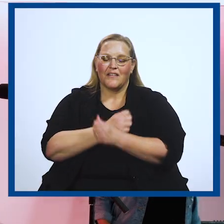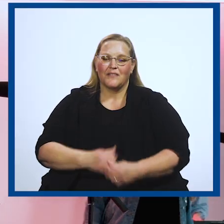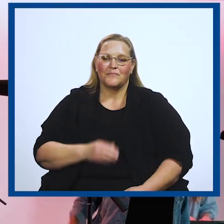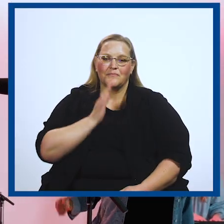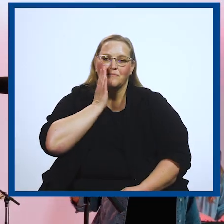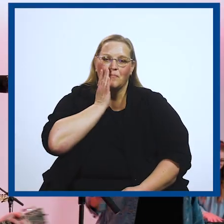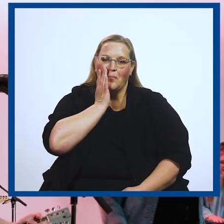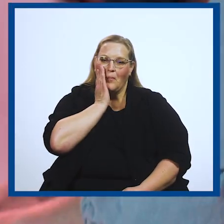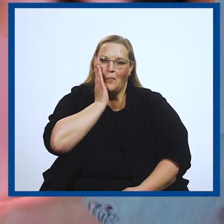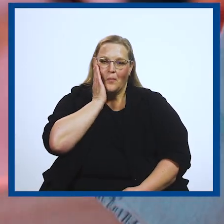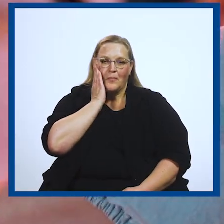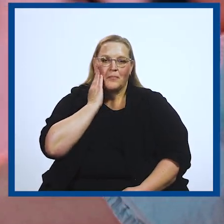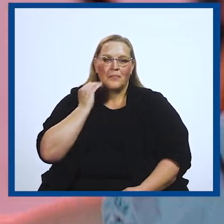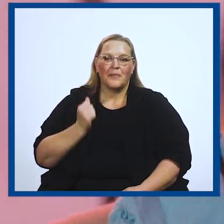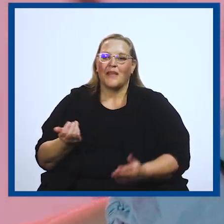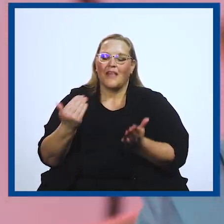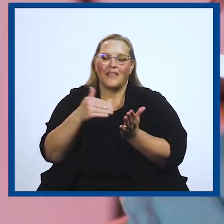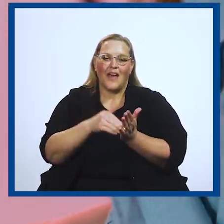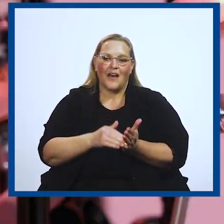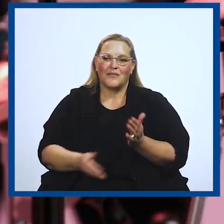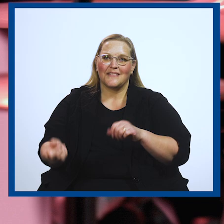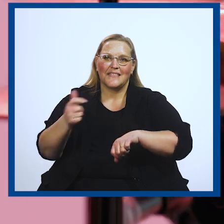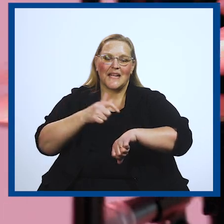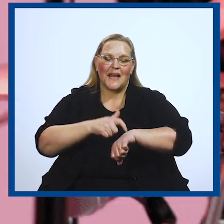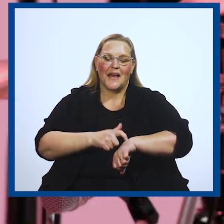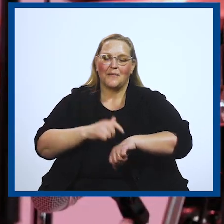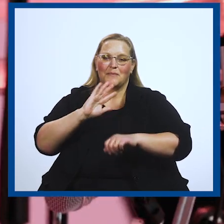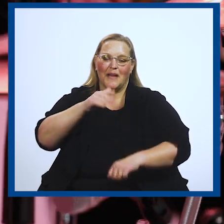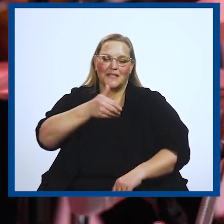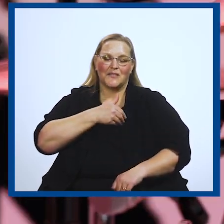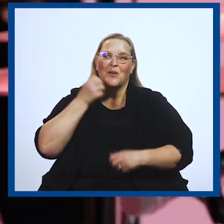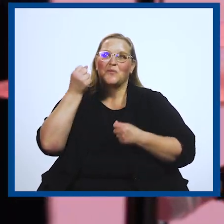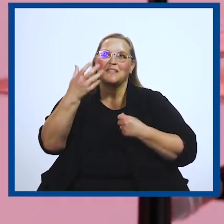love. 1,000 times my